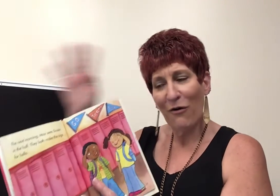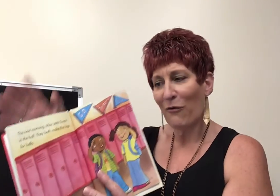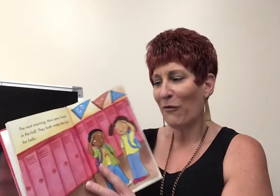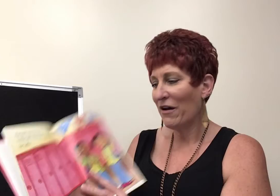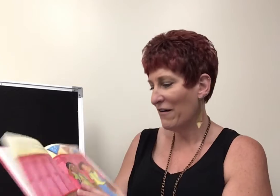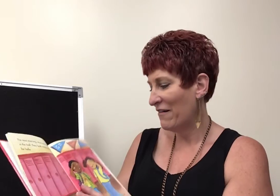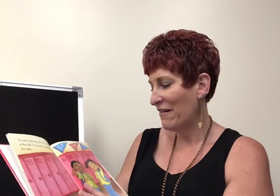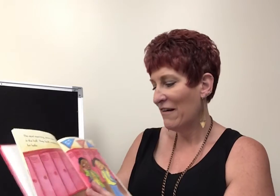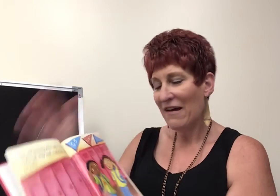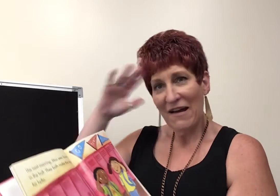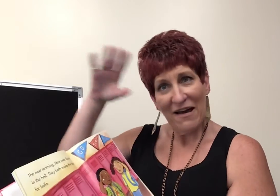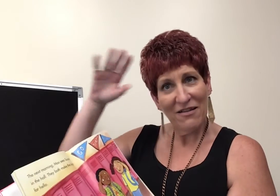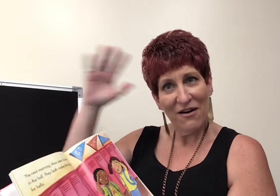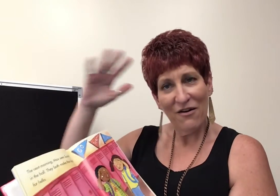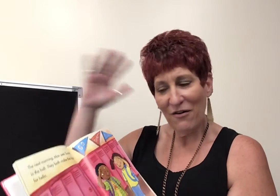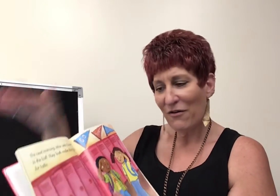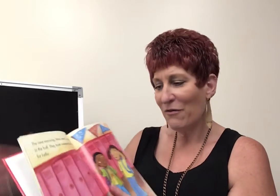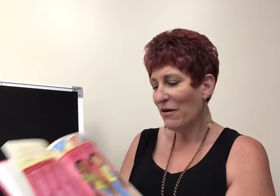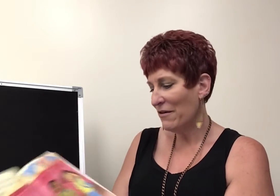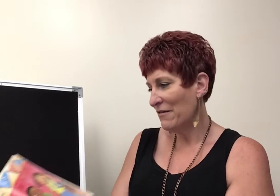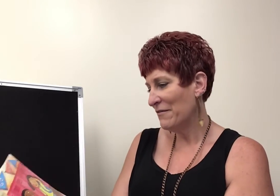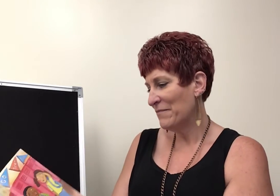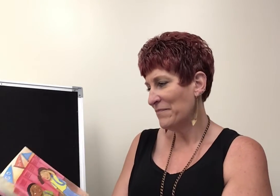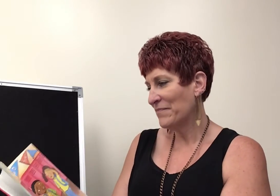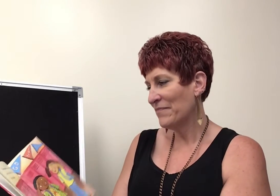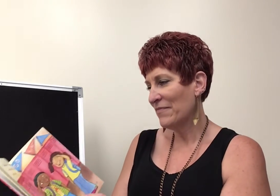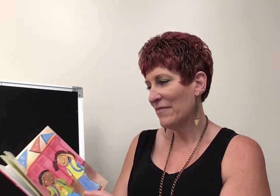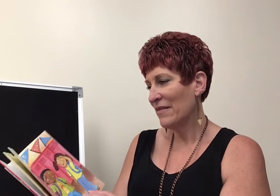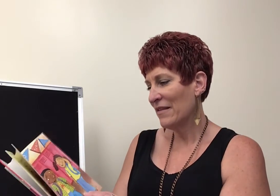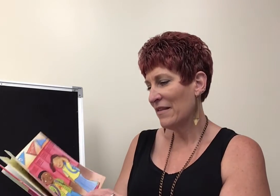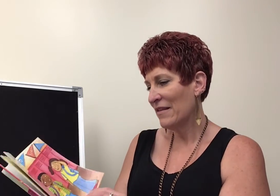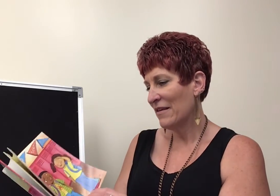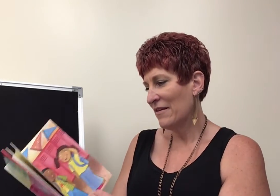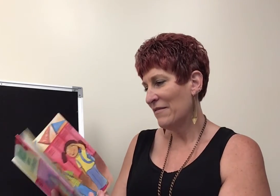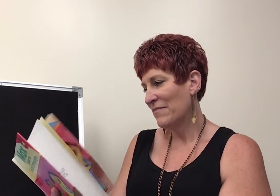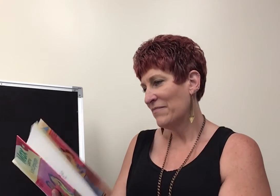hello. Hello.